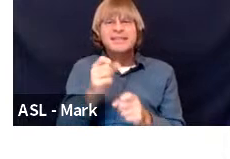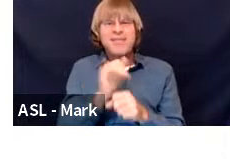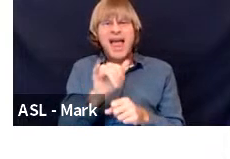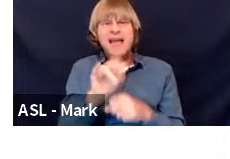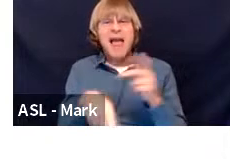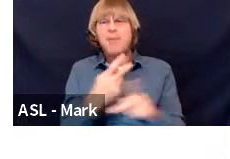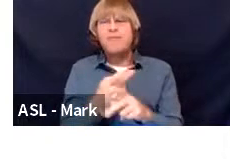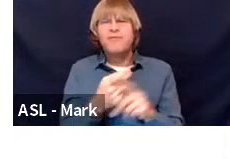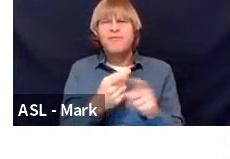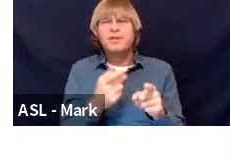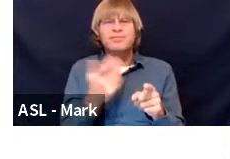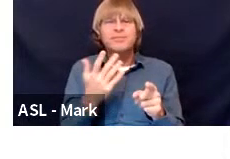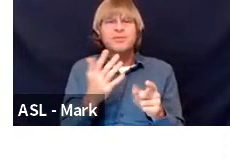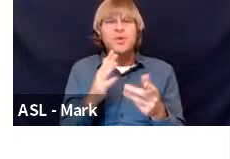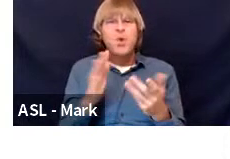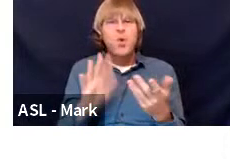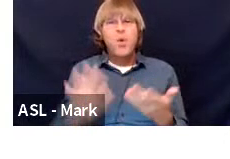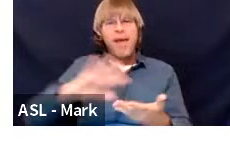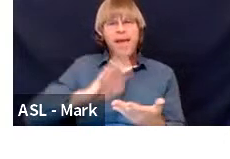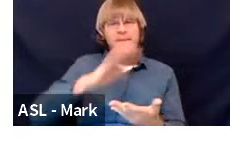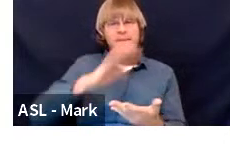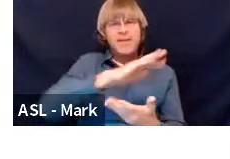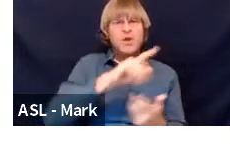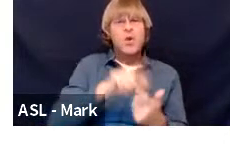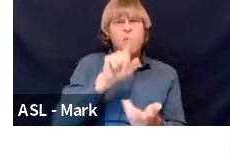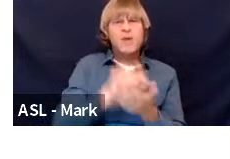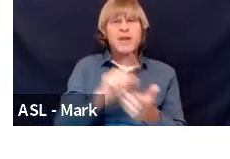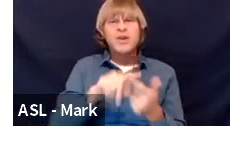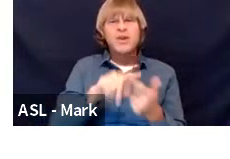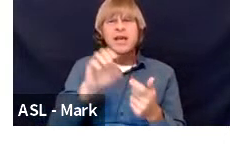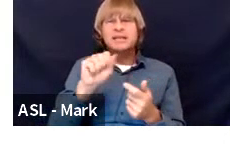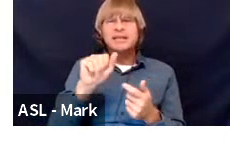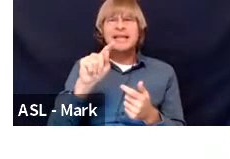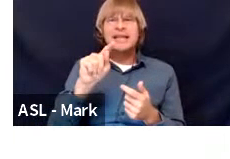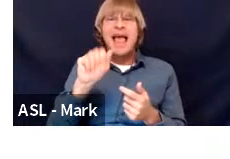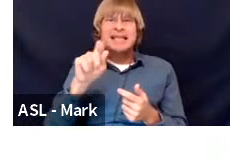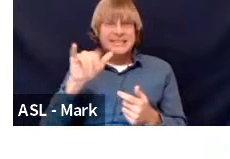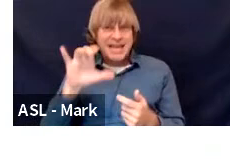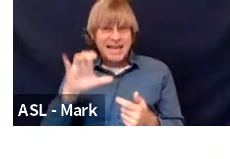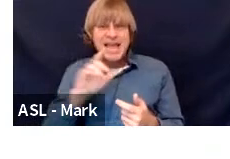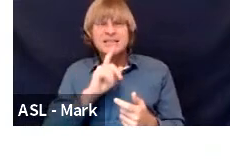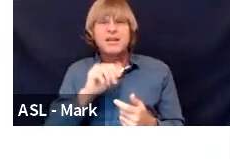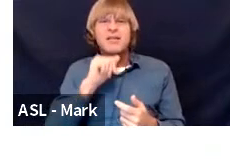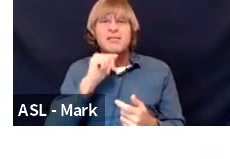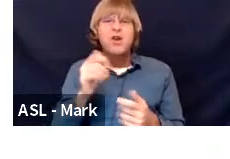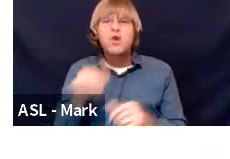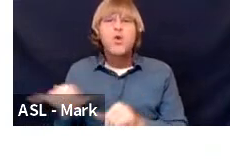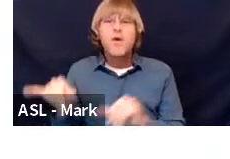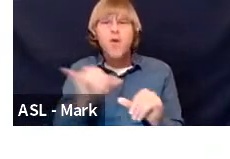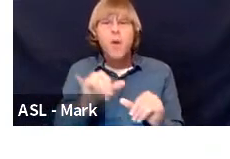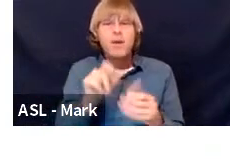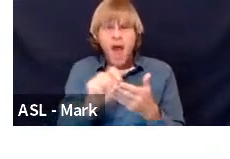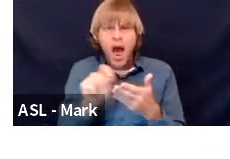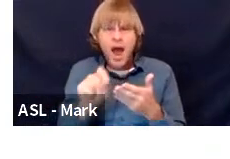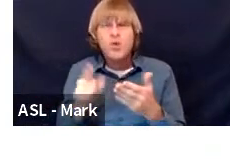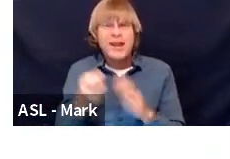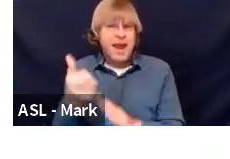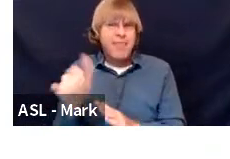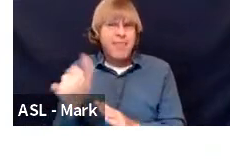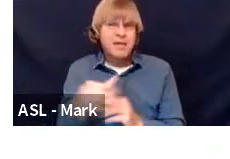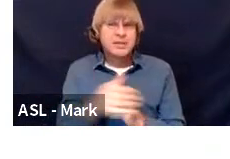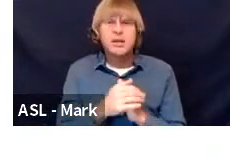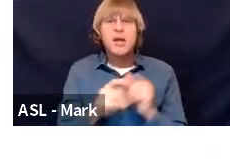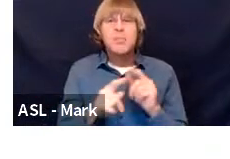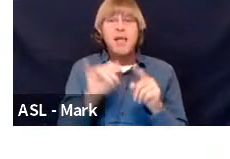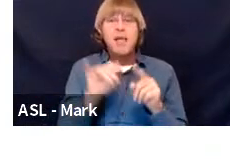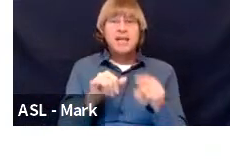kind of waviness to it. By printing it stochastic, which is not a uniform dot, you eliminate that. But